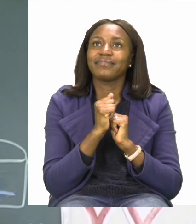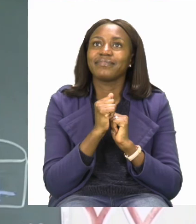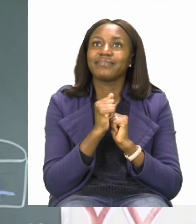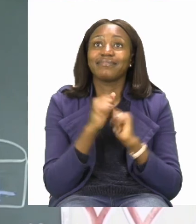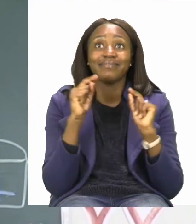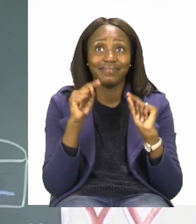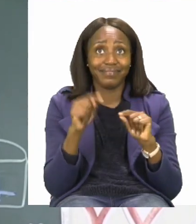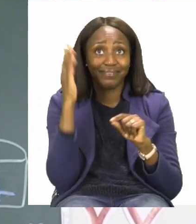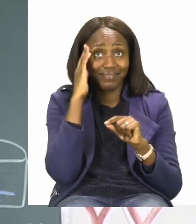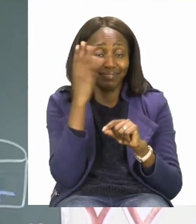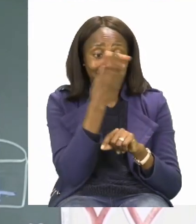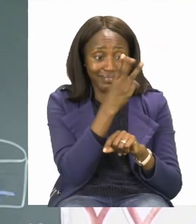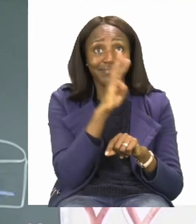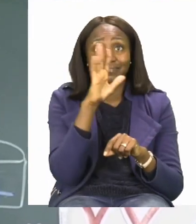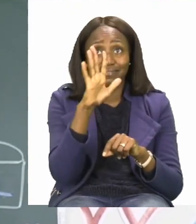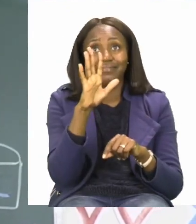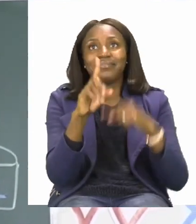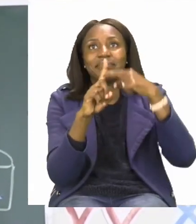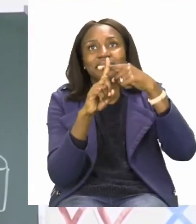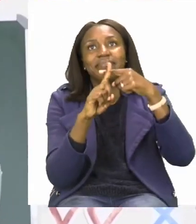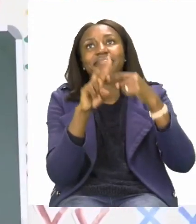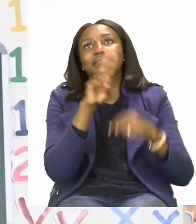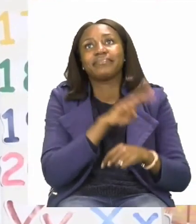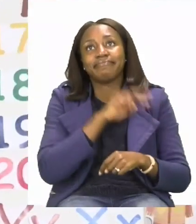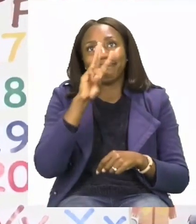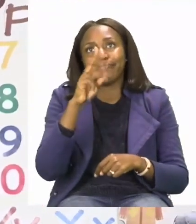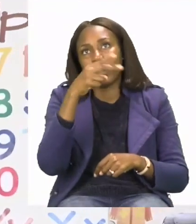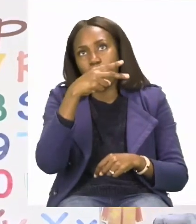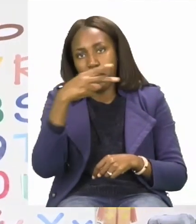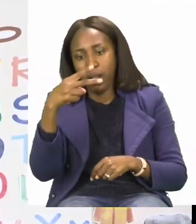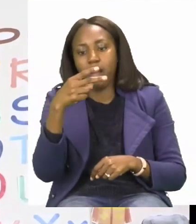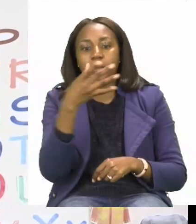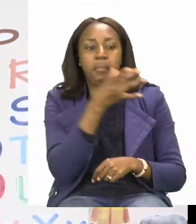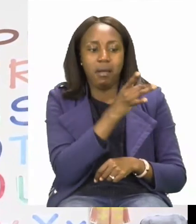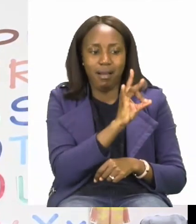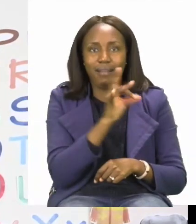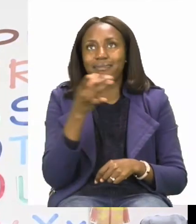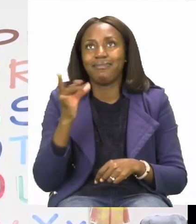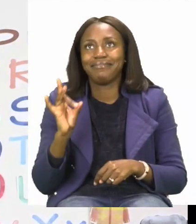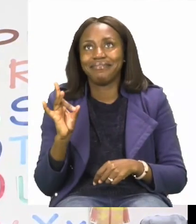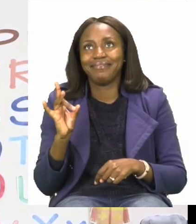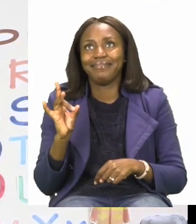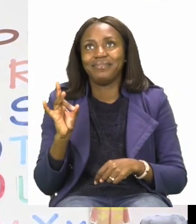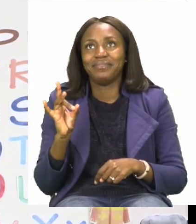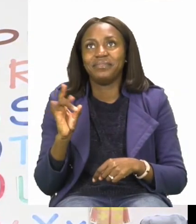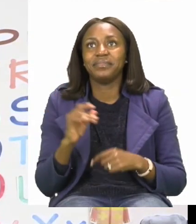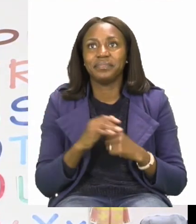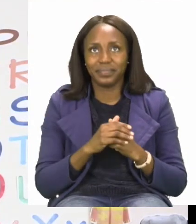now I know that 65 plus 23 will give us